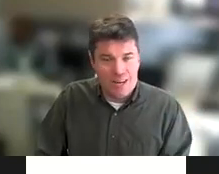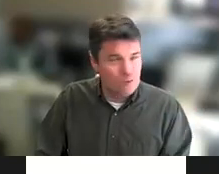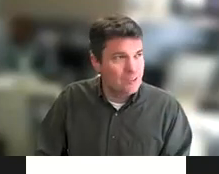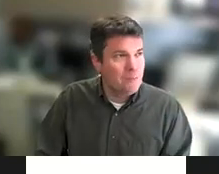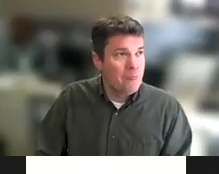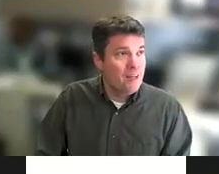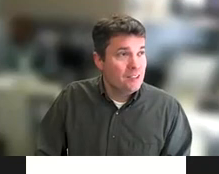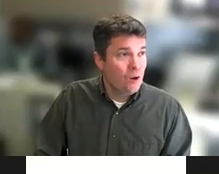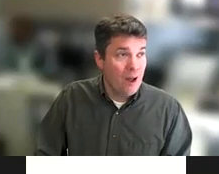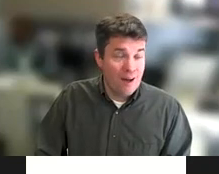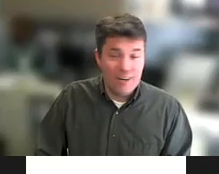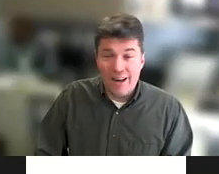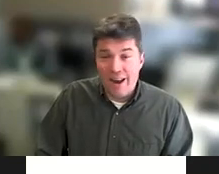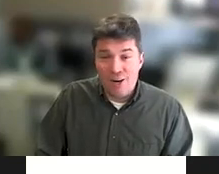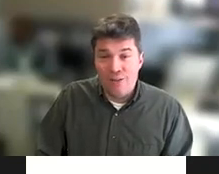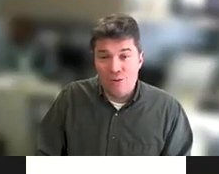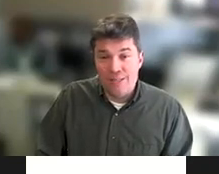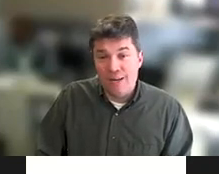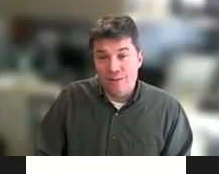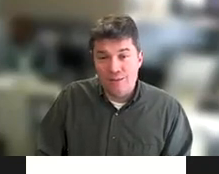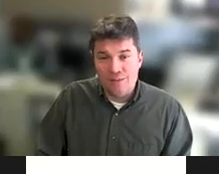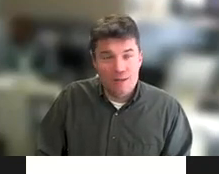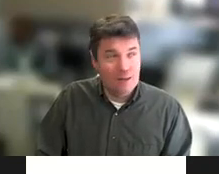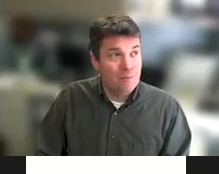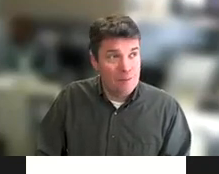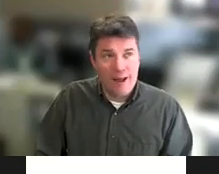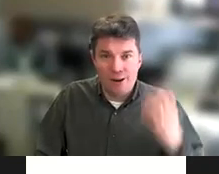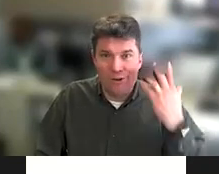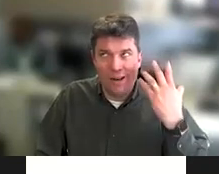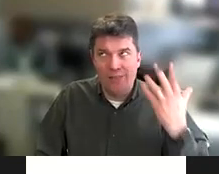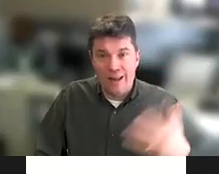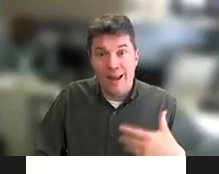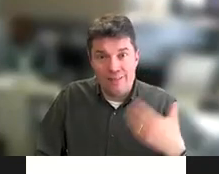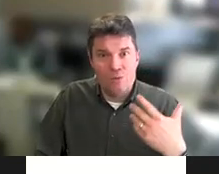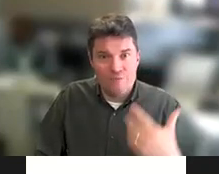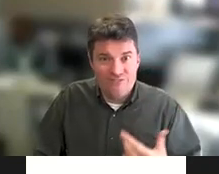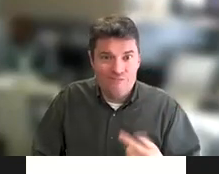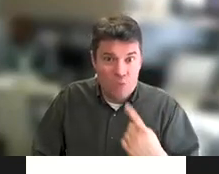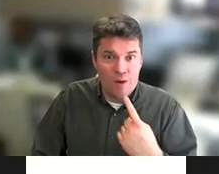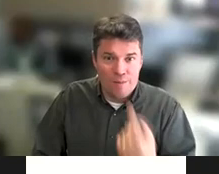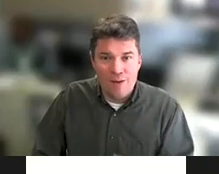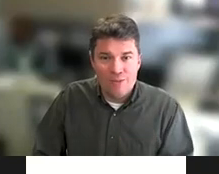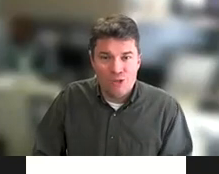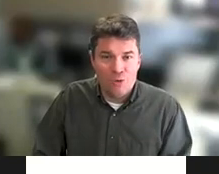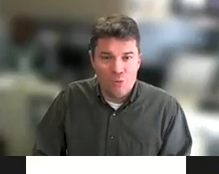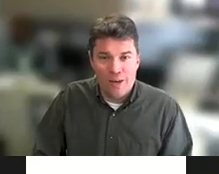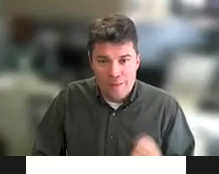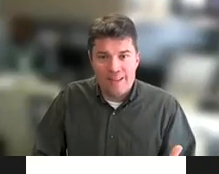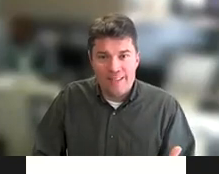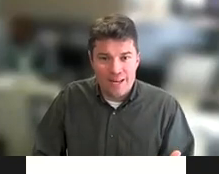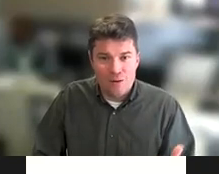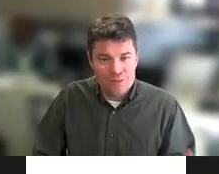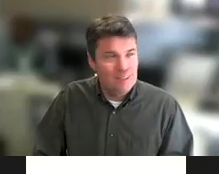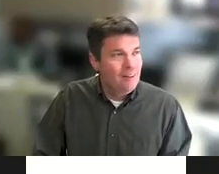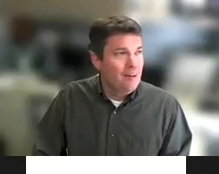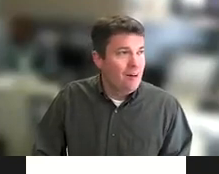to make these sounds. So I often can't hear those sounds, but I understand that I have to move my mouth a certain way